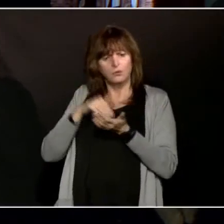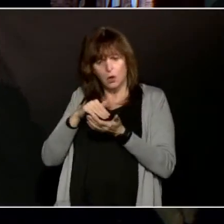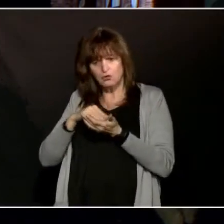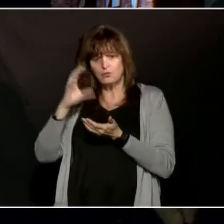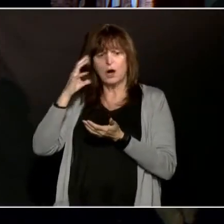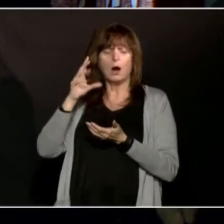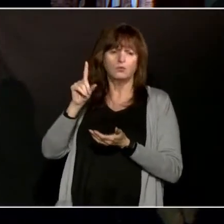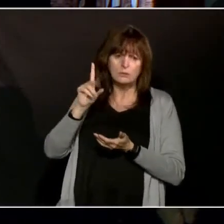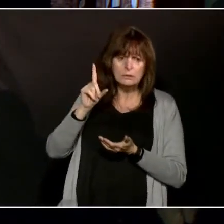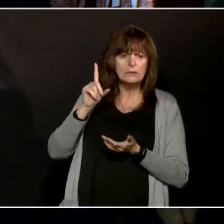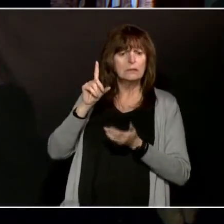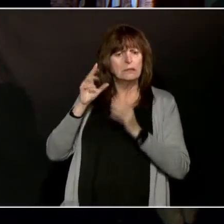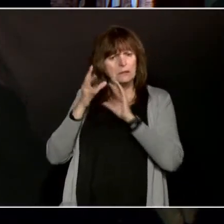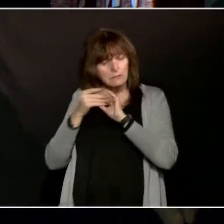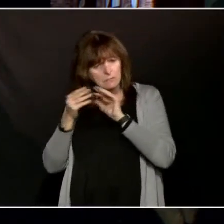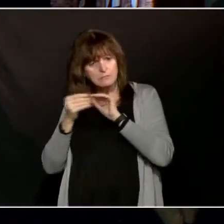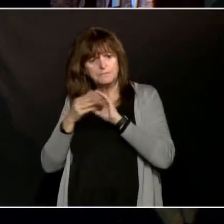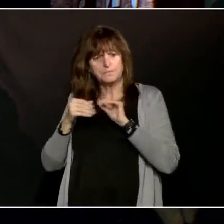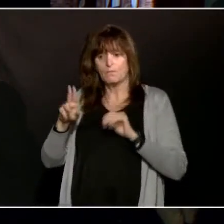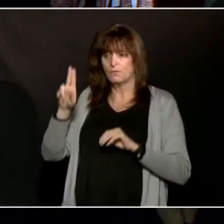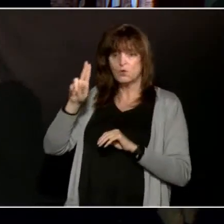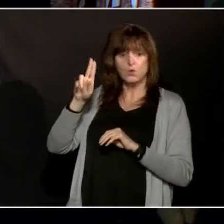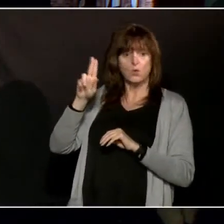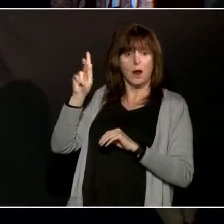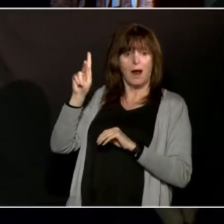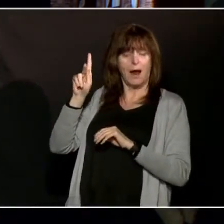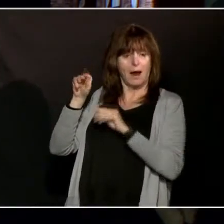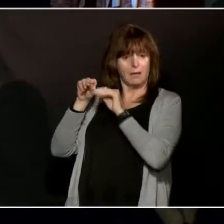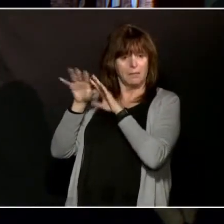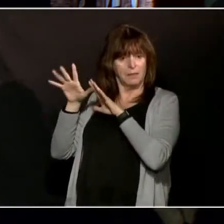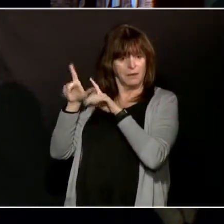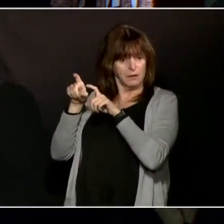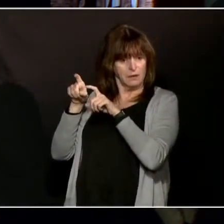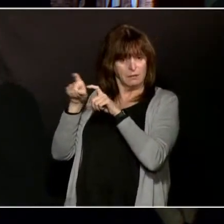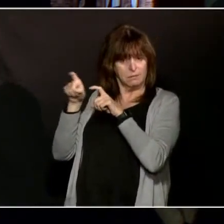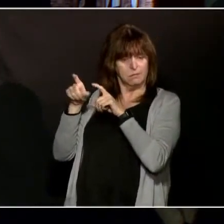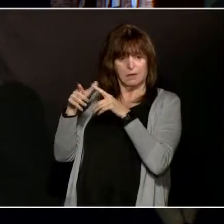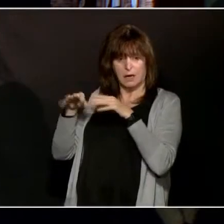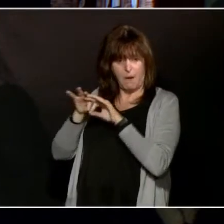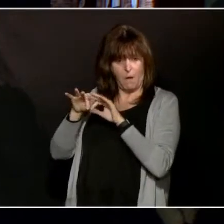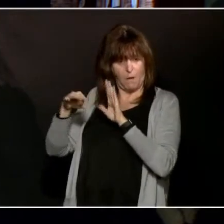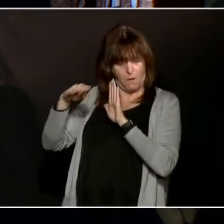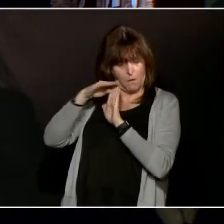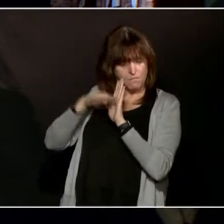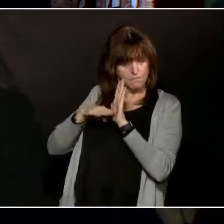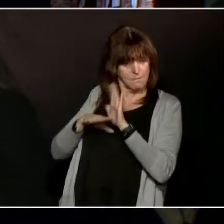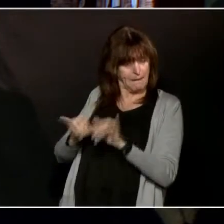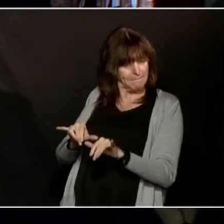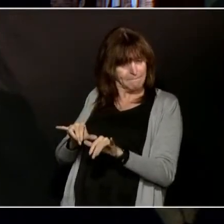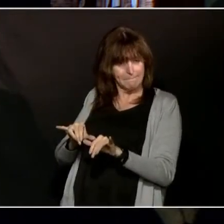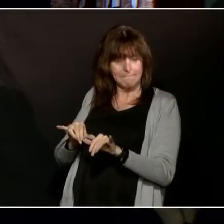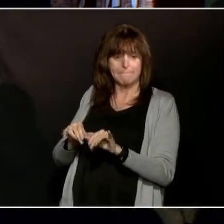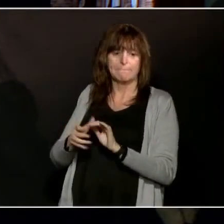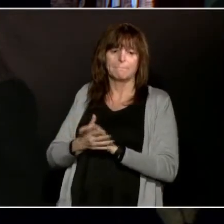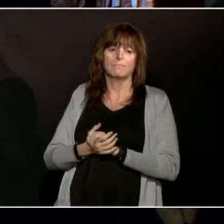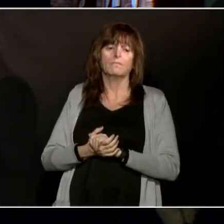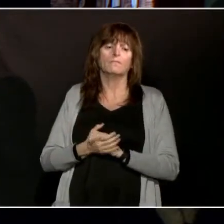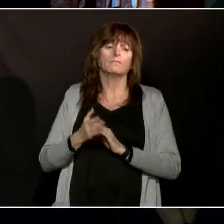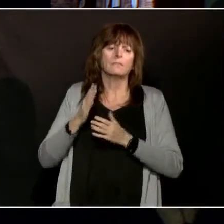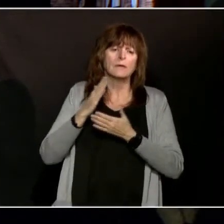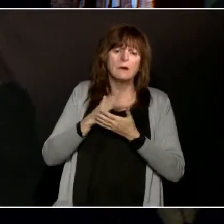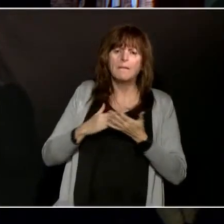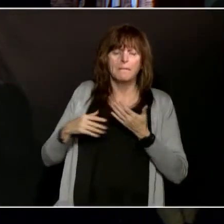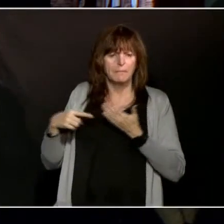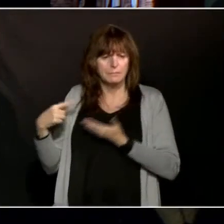and spread of the UK strain would be keeping up public health measures. And there has been a lot of chatter about reopening the